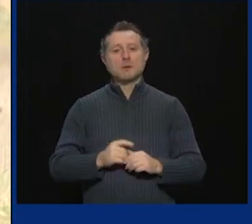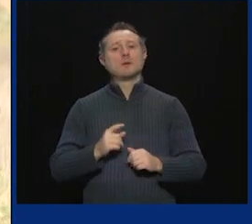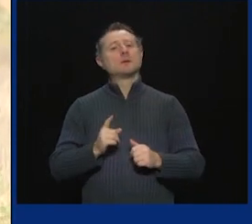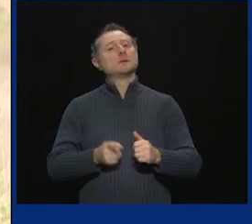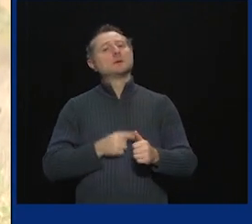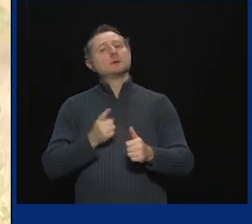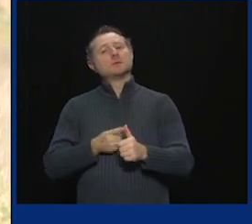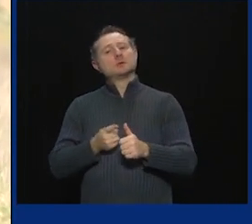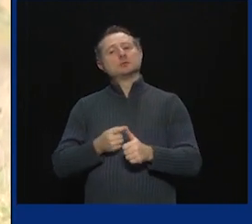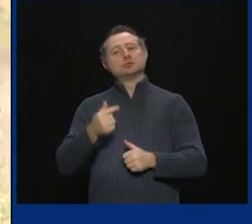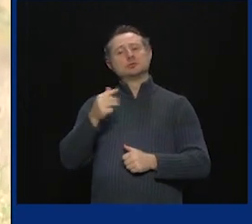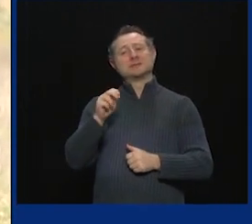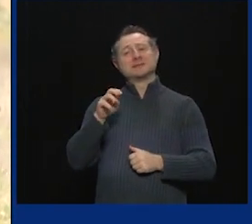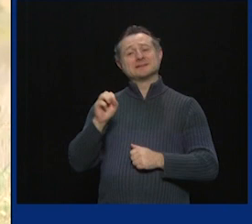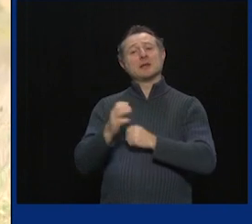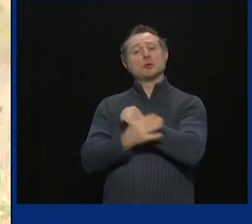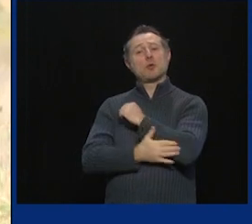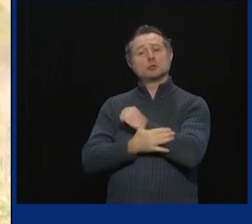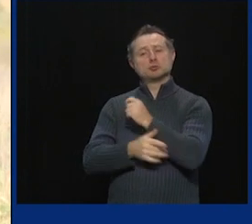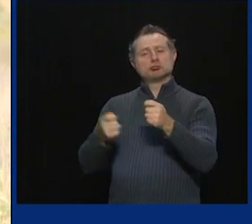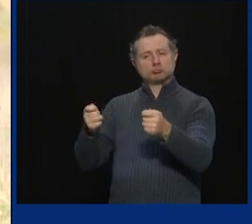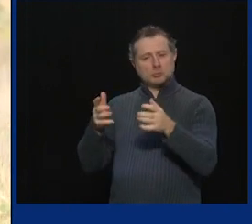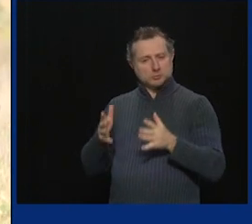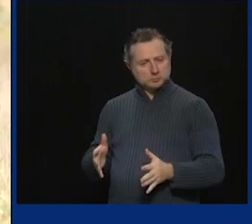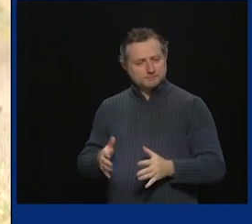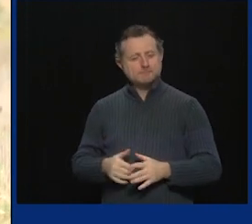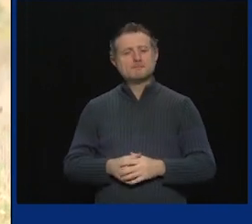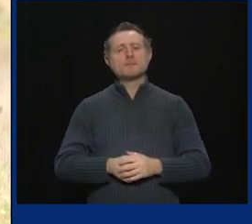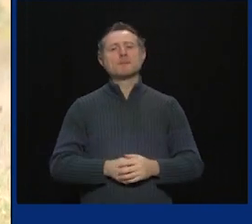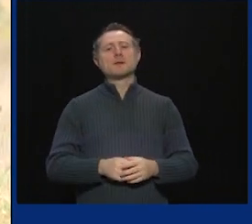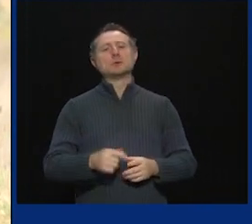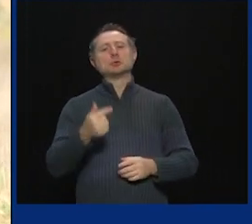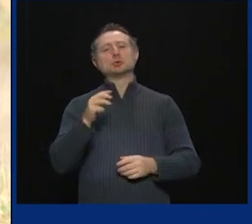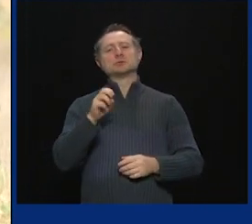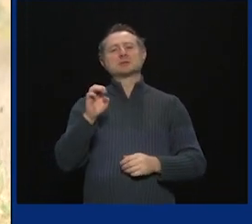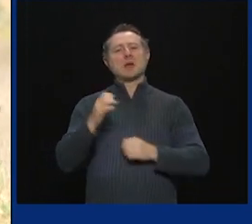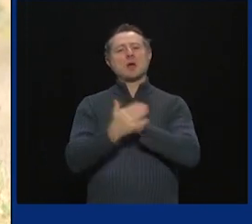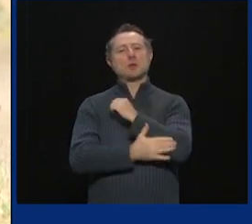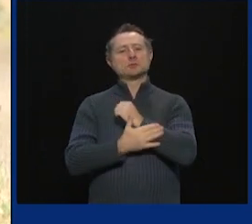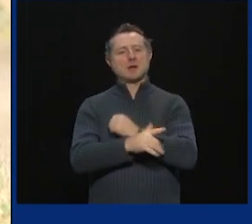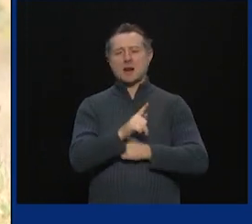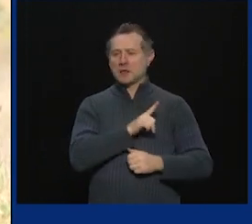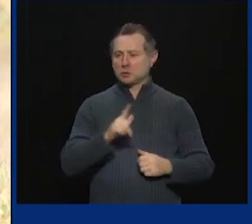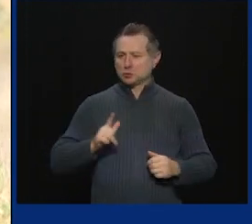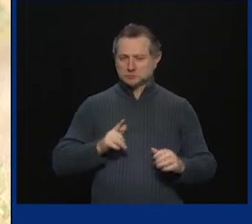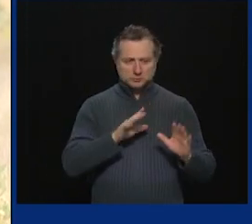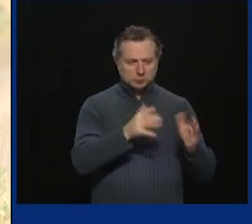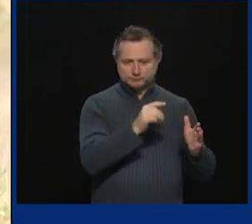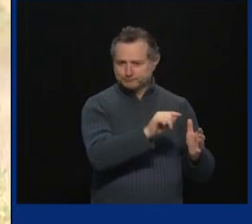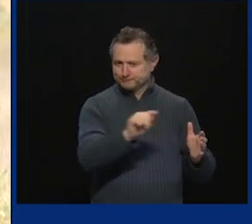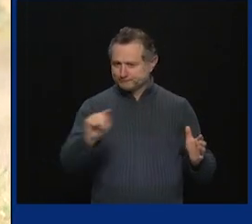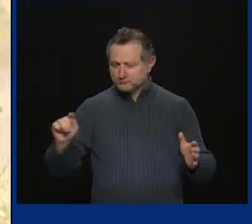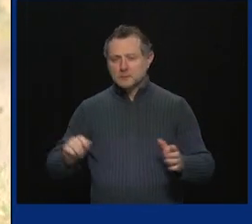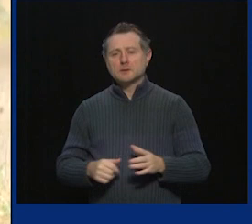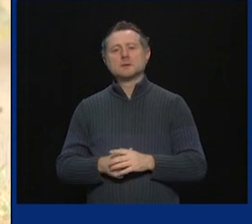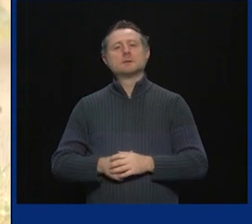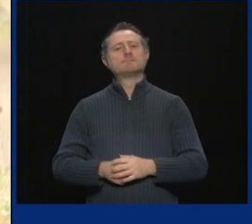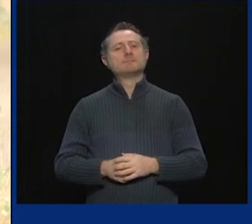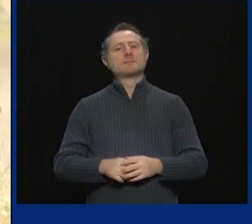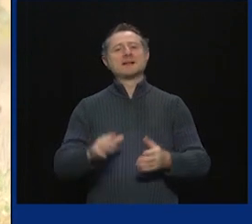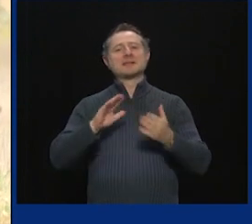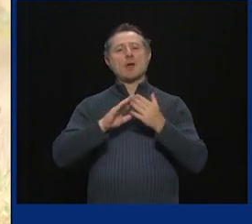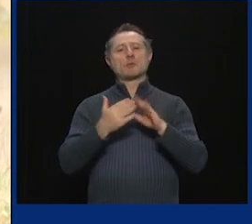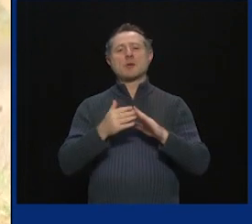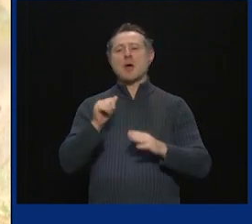Manager, Genesee County Legislators Gordon Dibble and Greg Torrey, Rob Crossan, Supervisor of the Town of Alabama, Matt